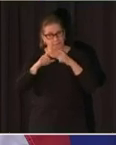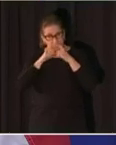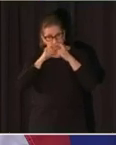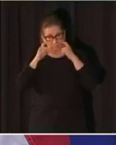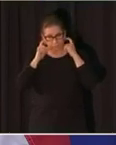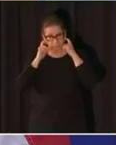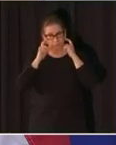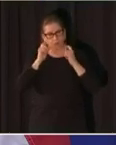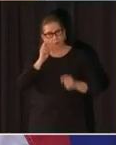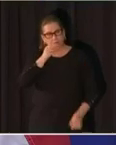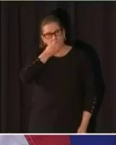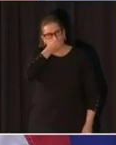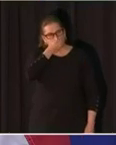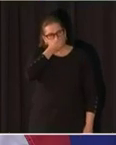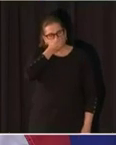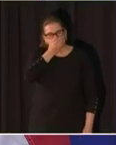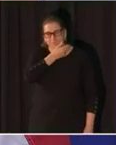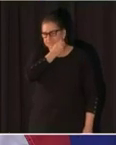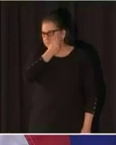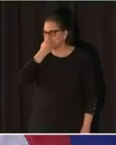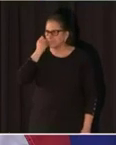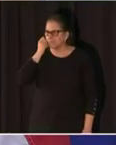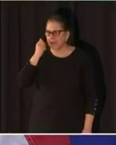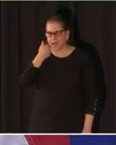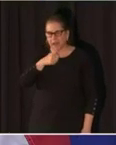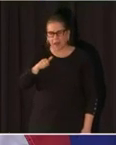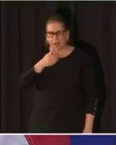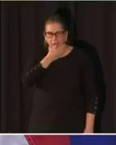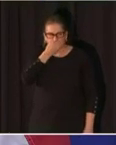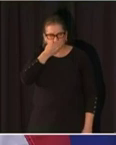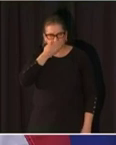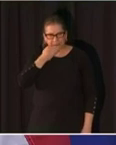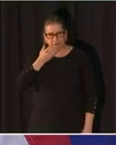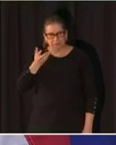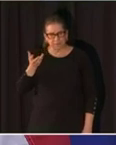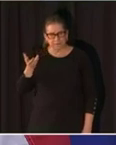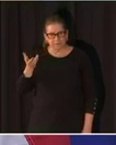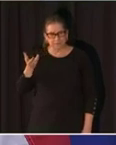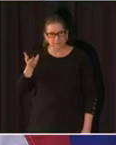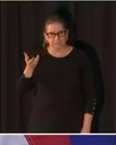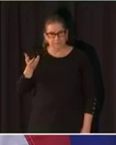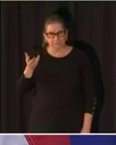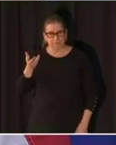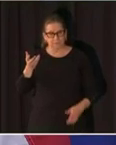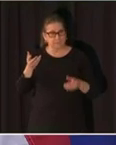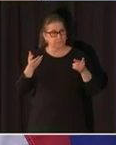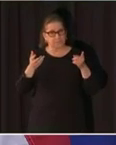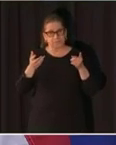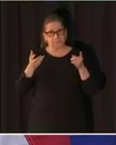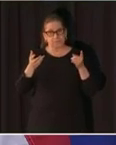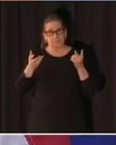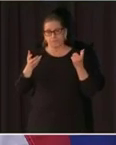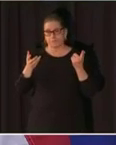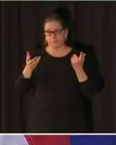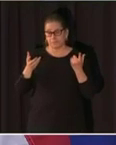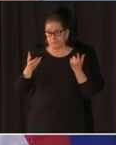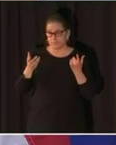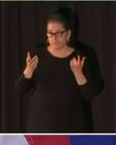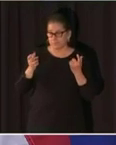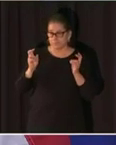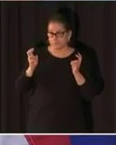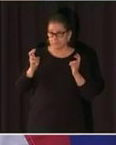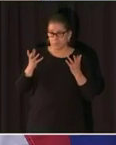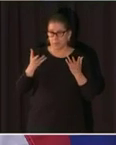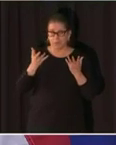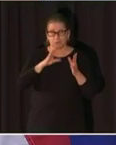Particularly now, it seems that basically if you do any business in the city, you're supposed to have a mask on or some kind of covering. Could you explain that? Is it